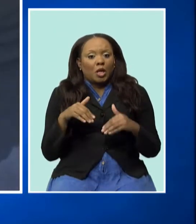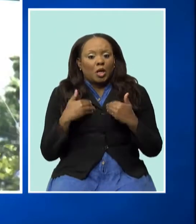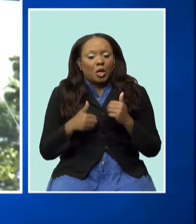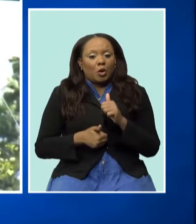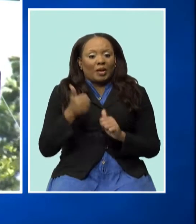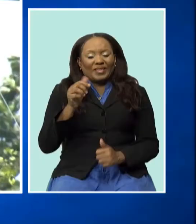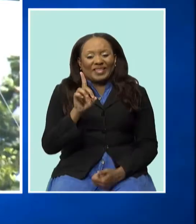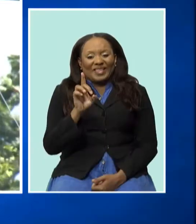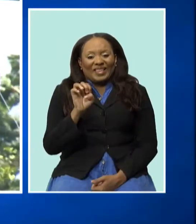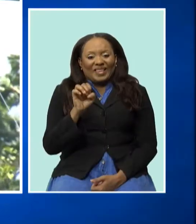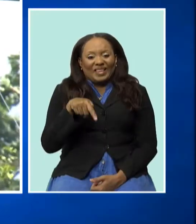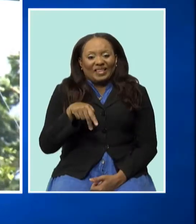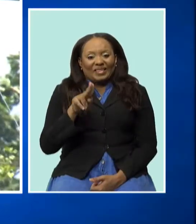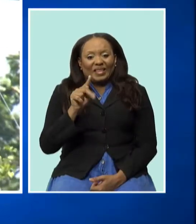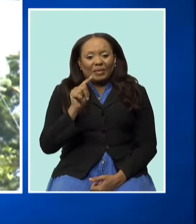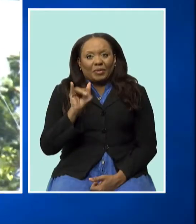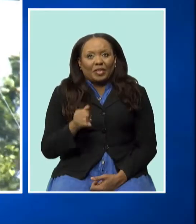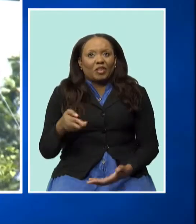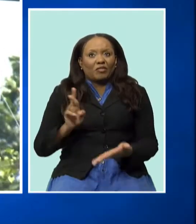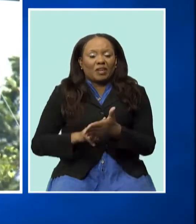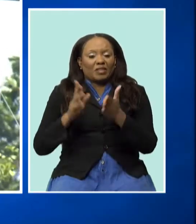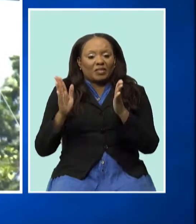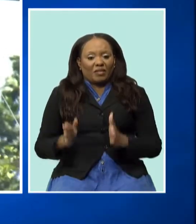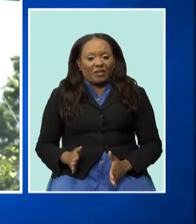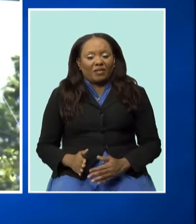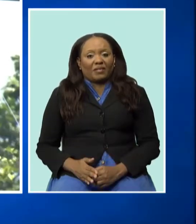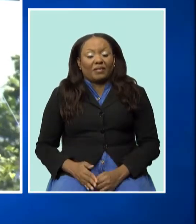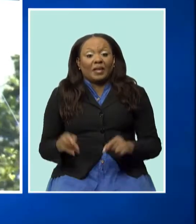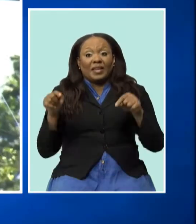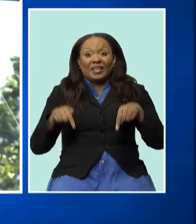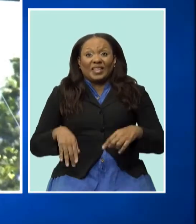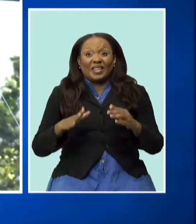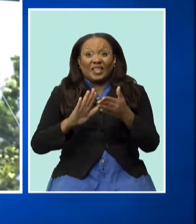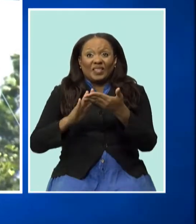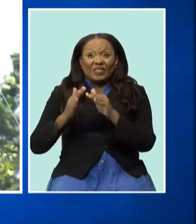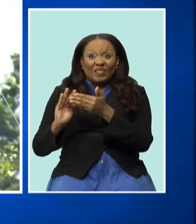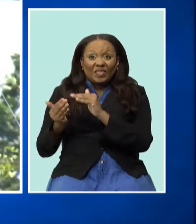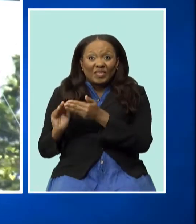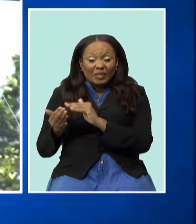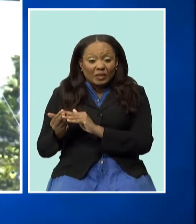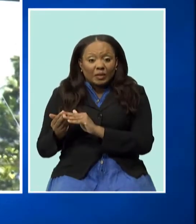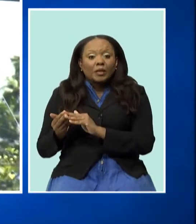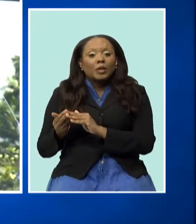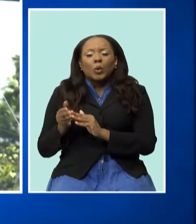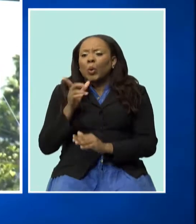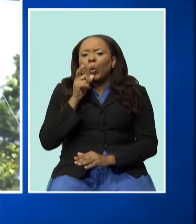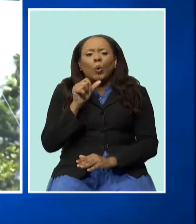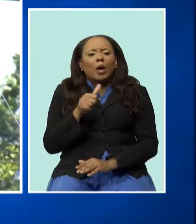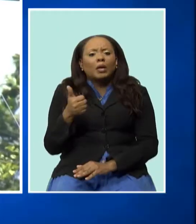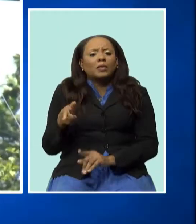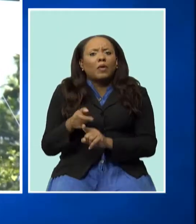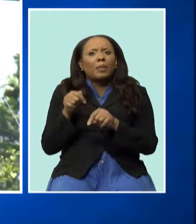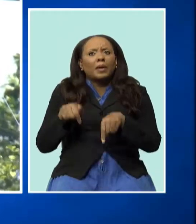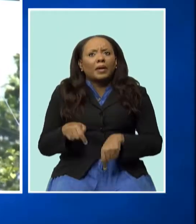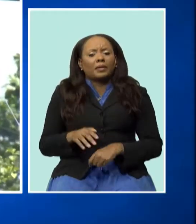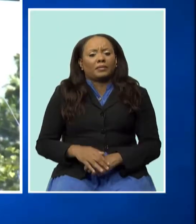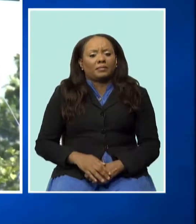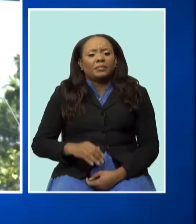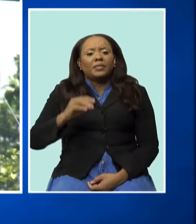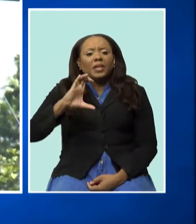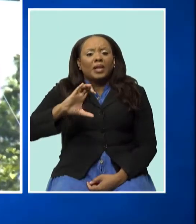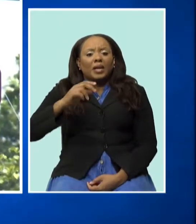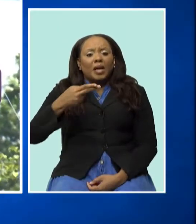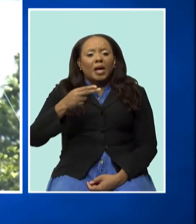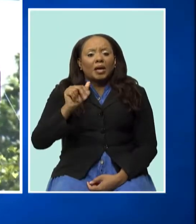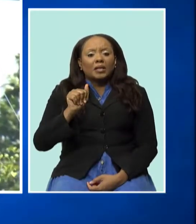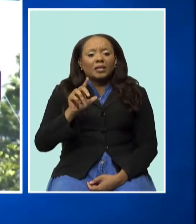registrar in this country. This little village shaped the man Chad Blackman would become. As a boy growing up